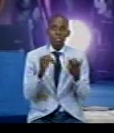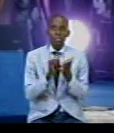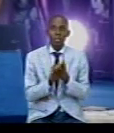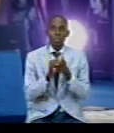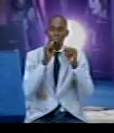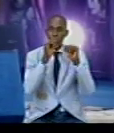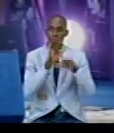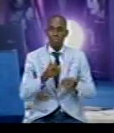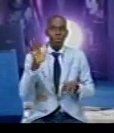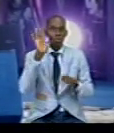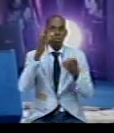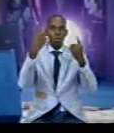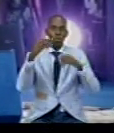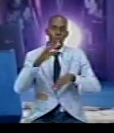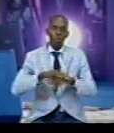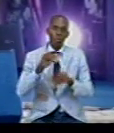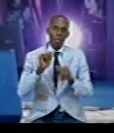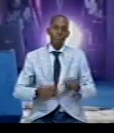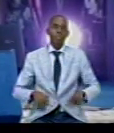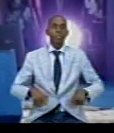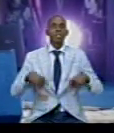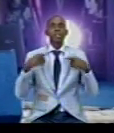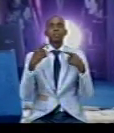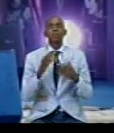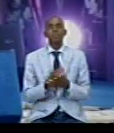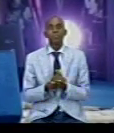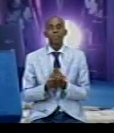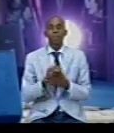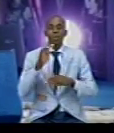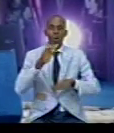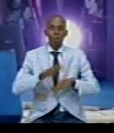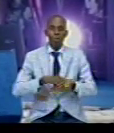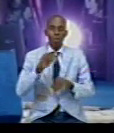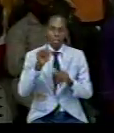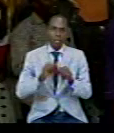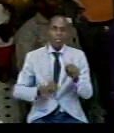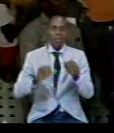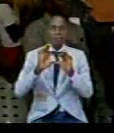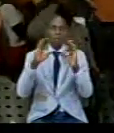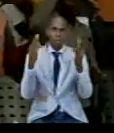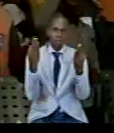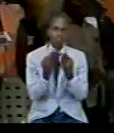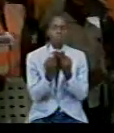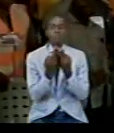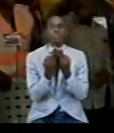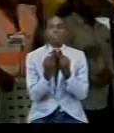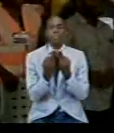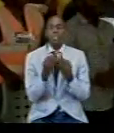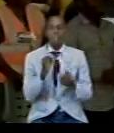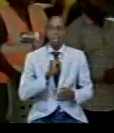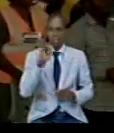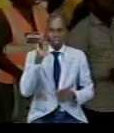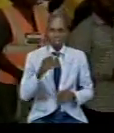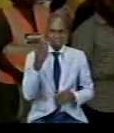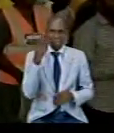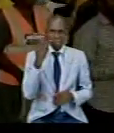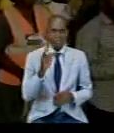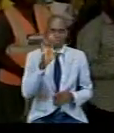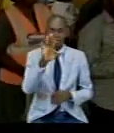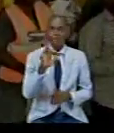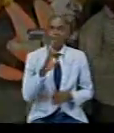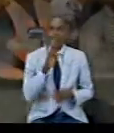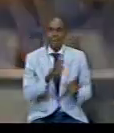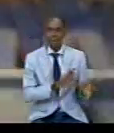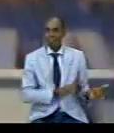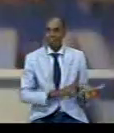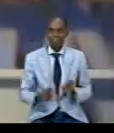come upon every life, upon every family. I can see you are excited already.